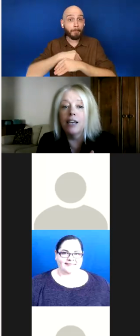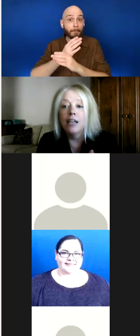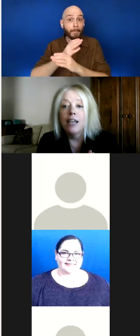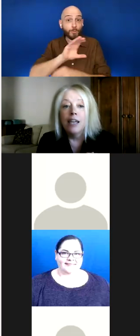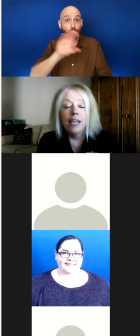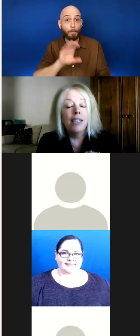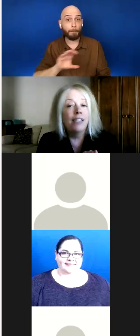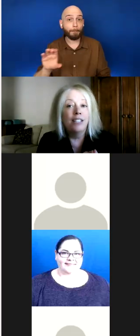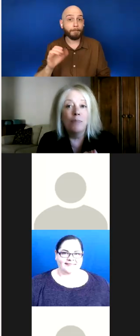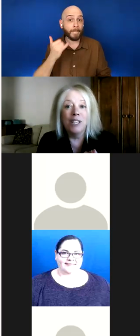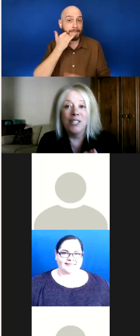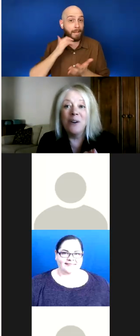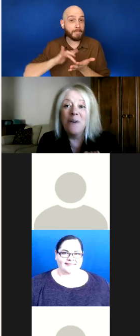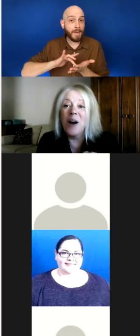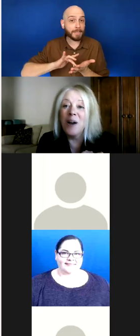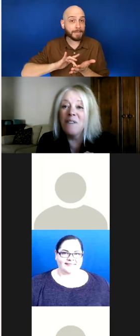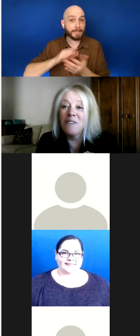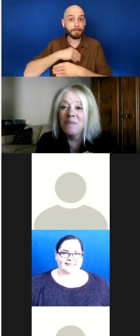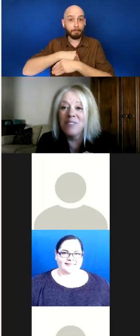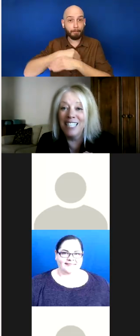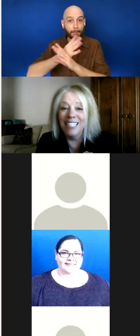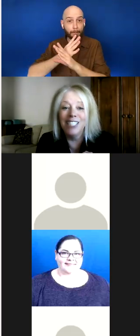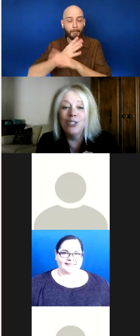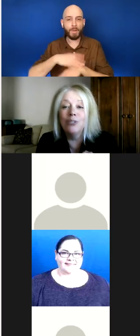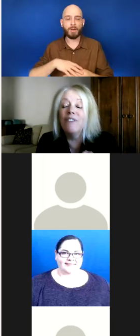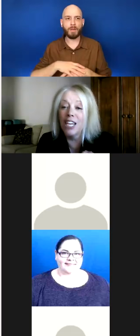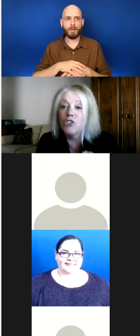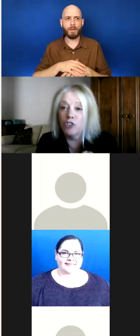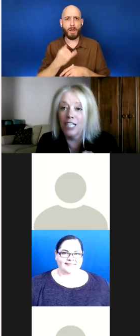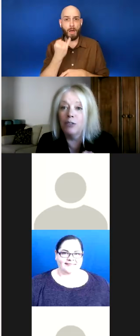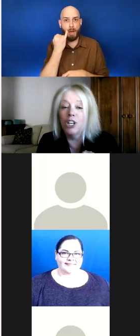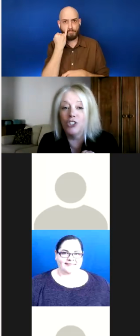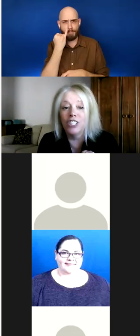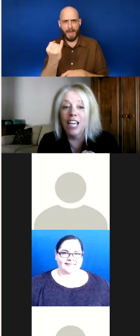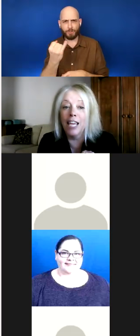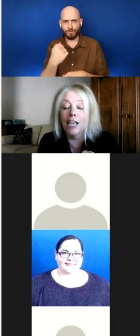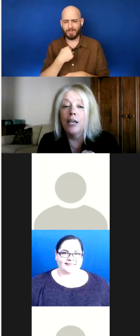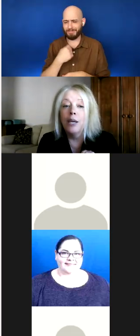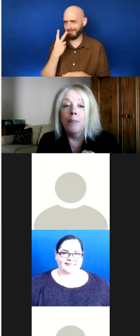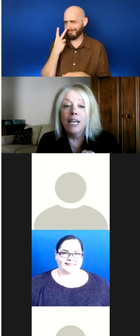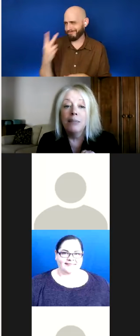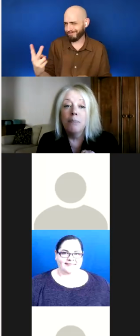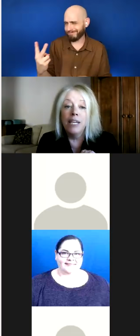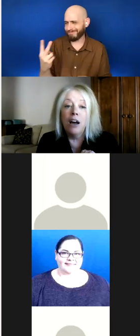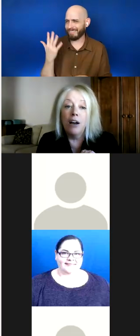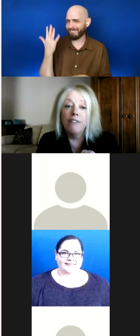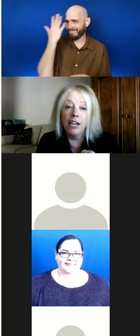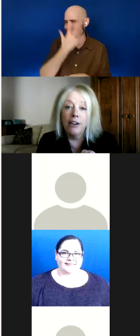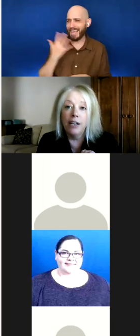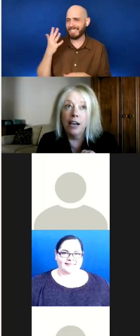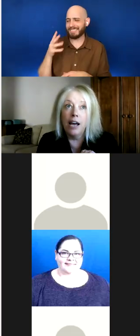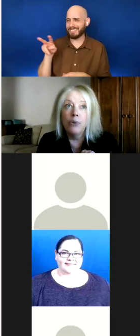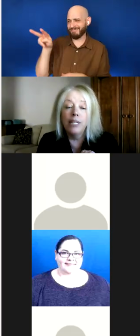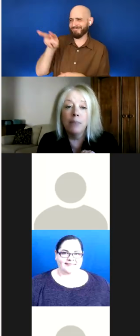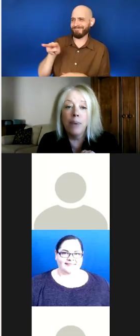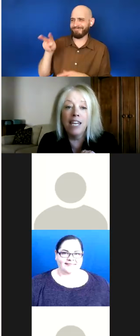like, it is going to be so hard for me to face read what you're saying, because being hard of